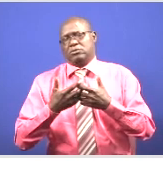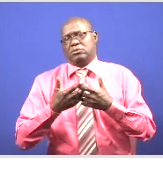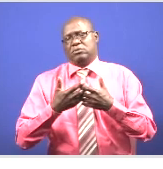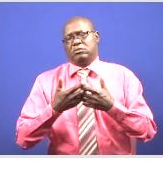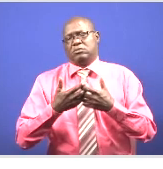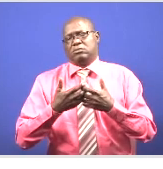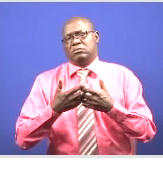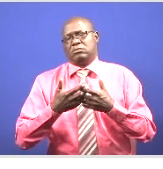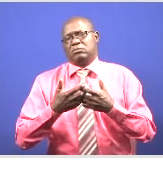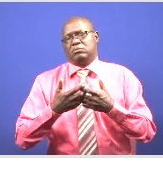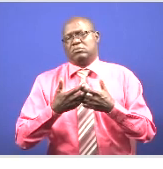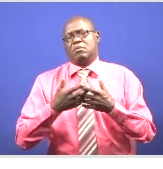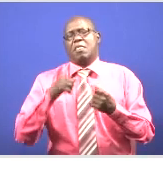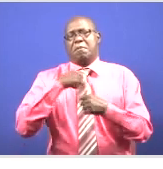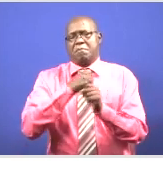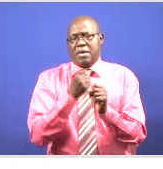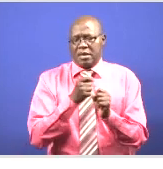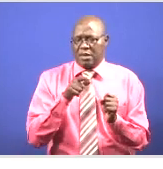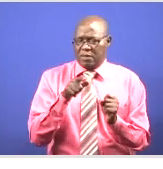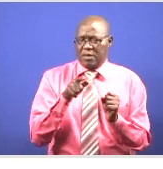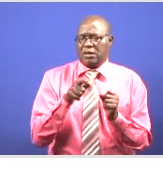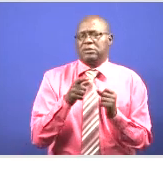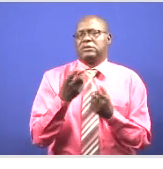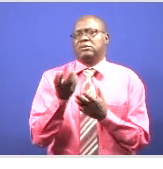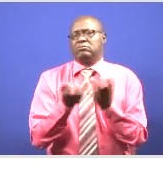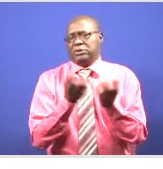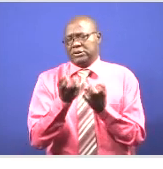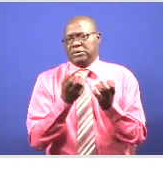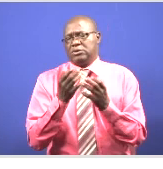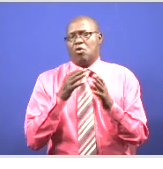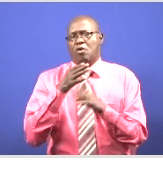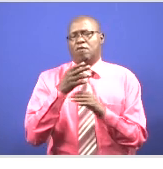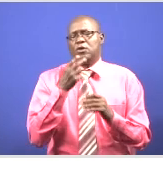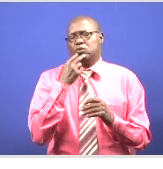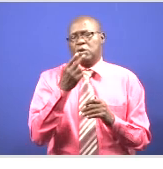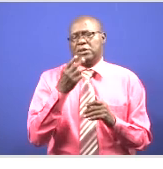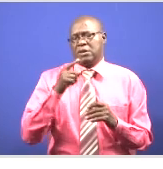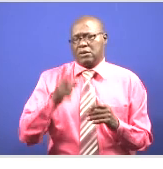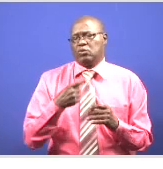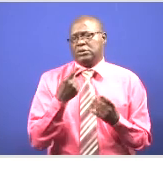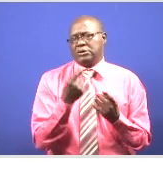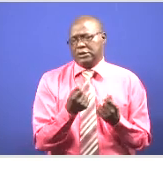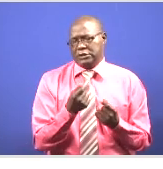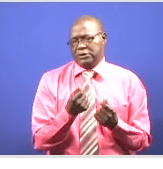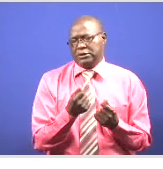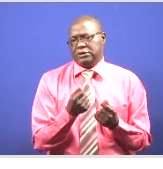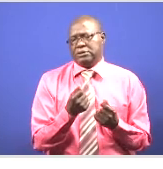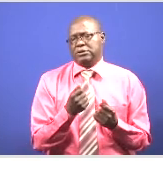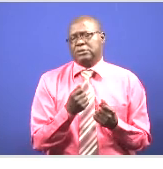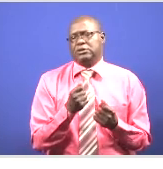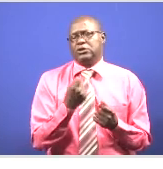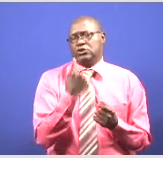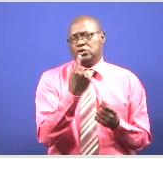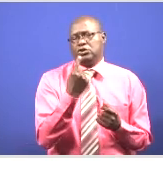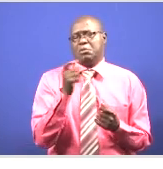if you're making transactions over 200,000 shillings per month, when